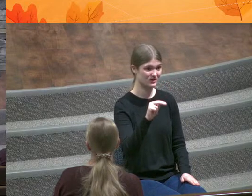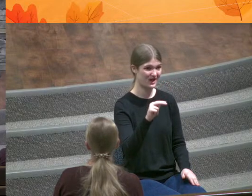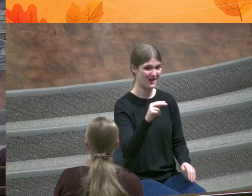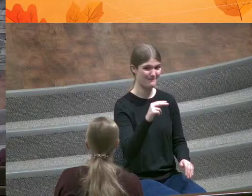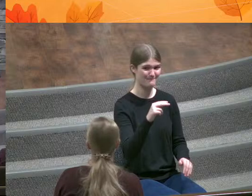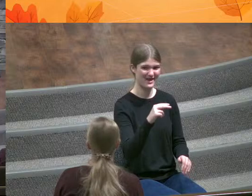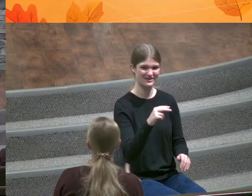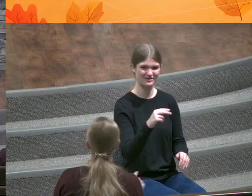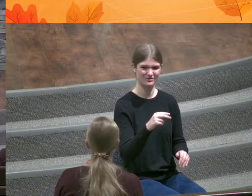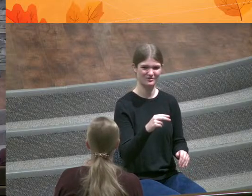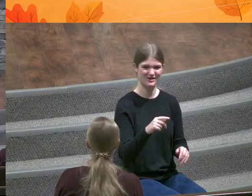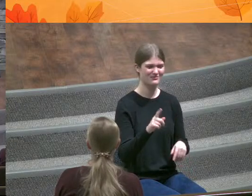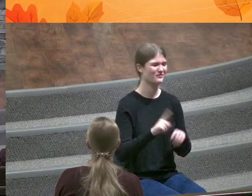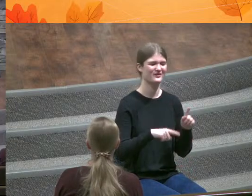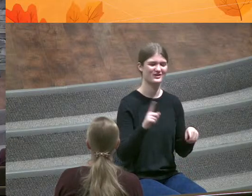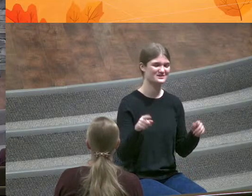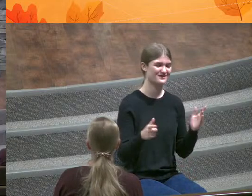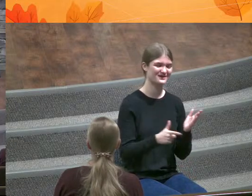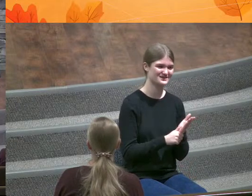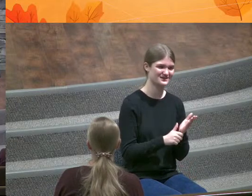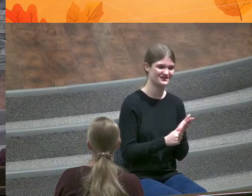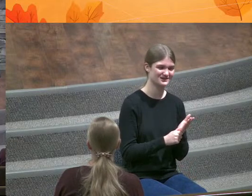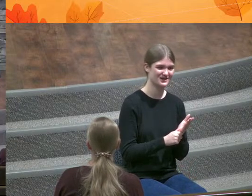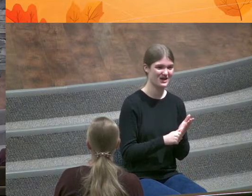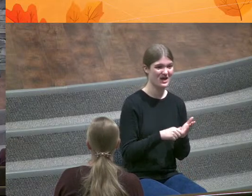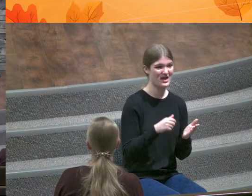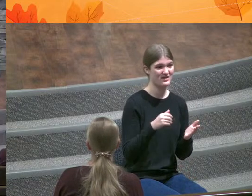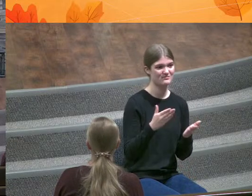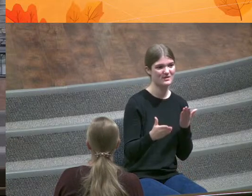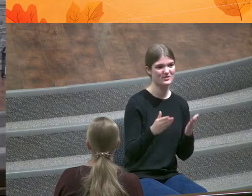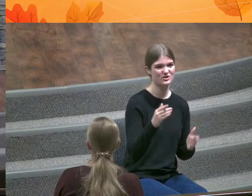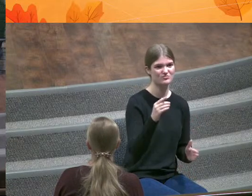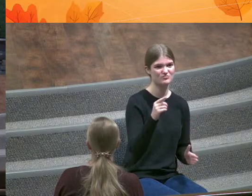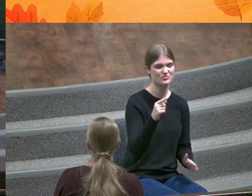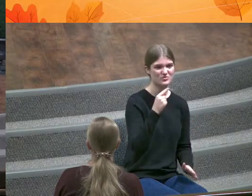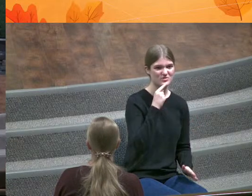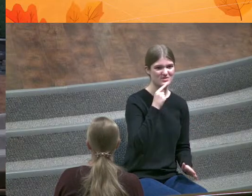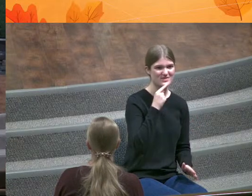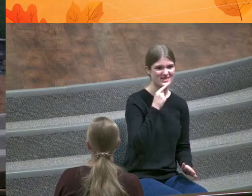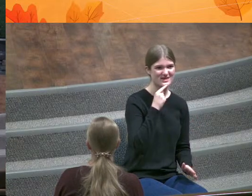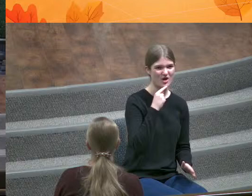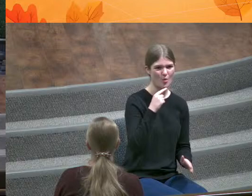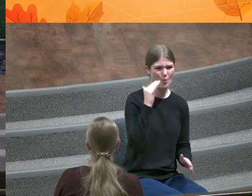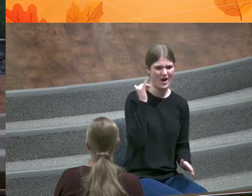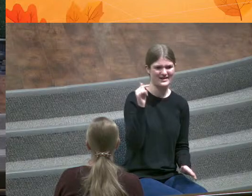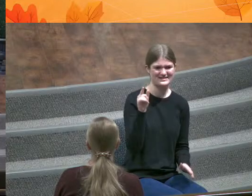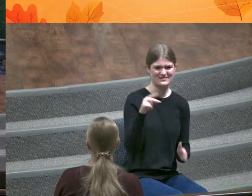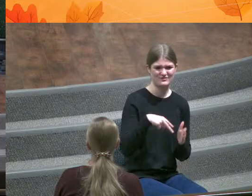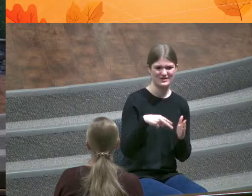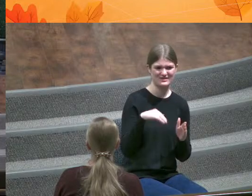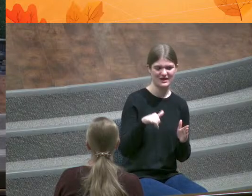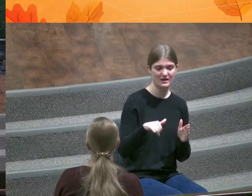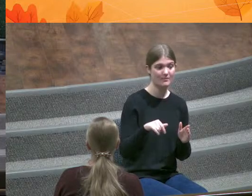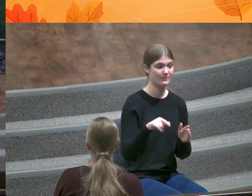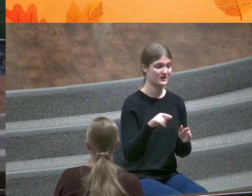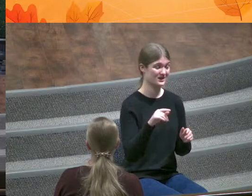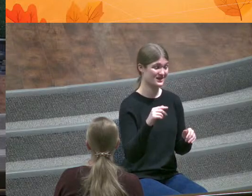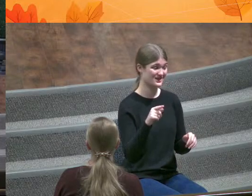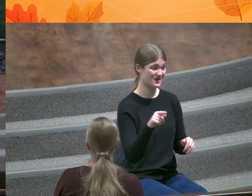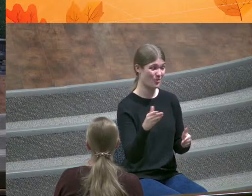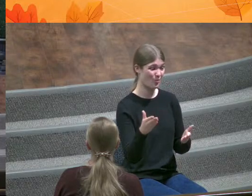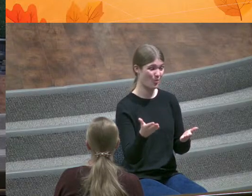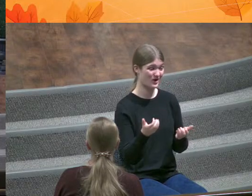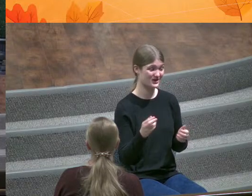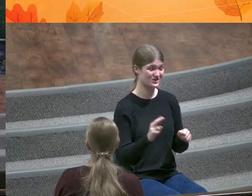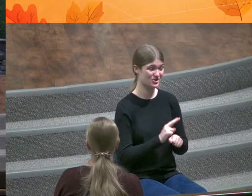table. And other things, you're like, why is he reading that? You know, but he wanted to pull illustrations to